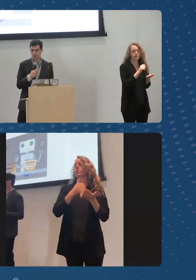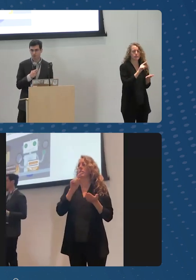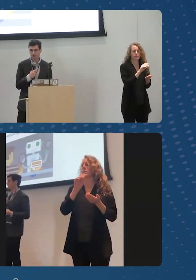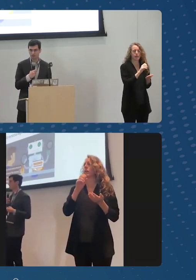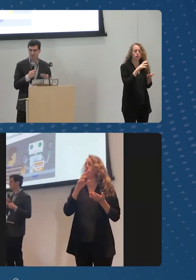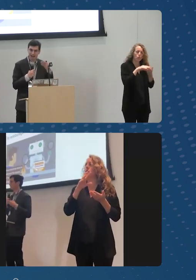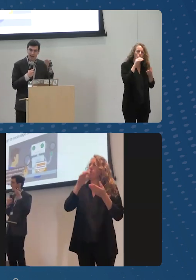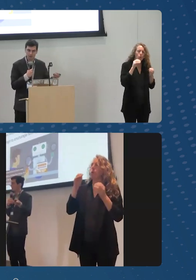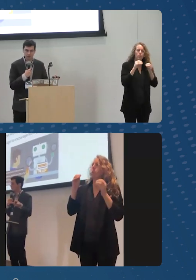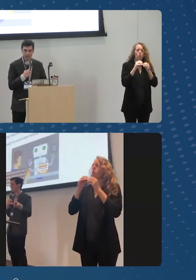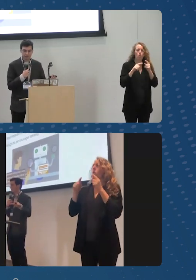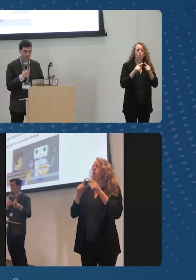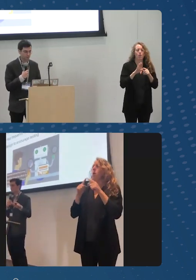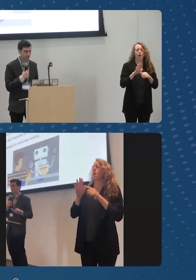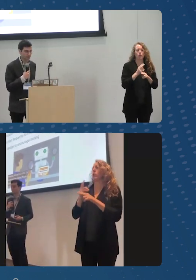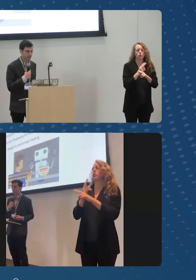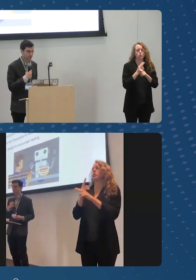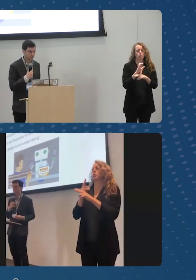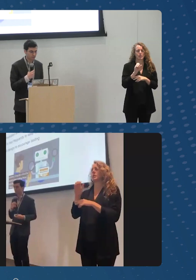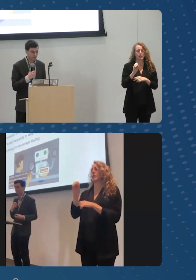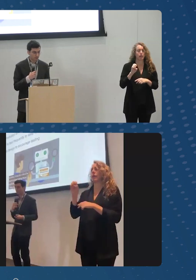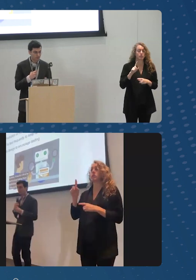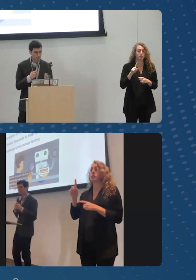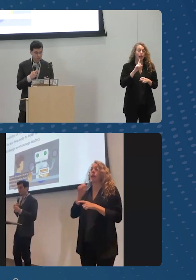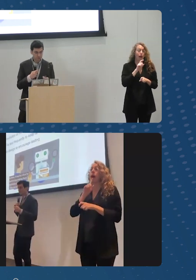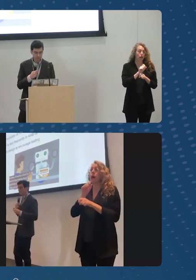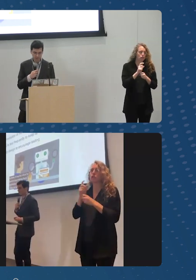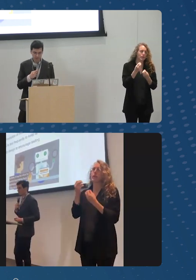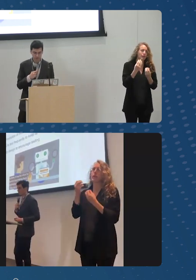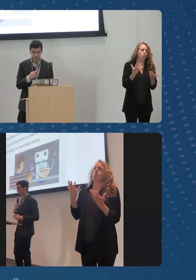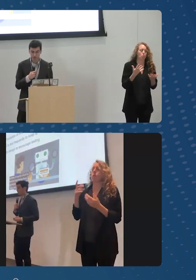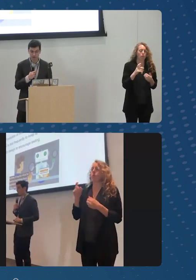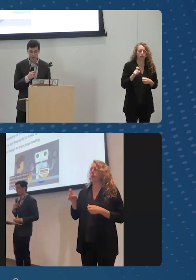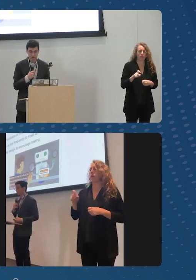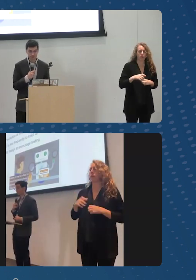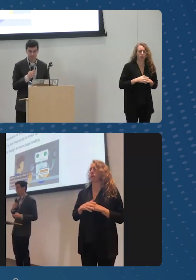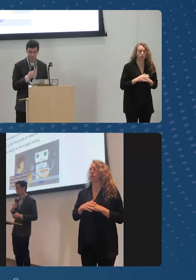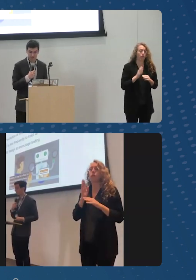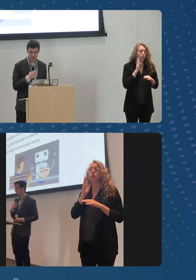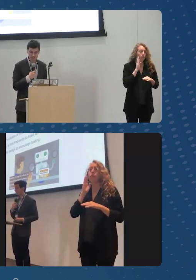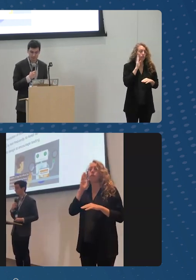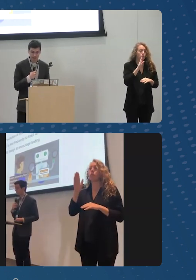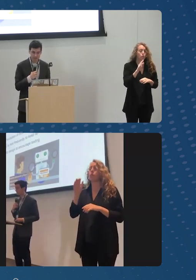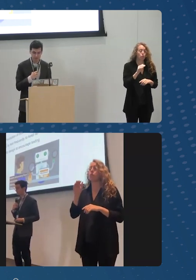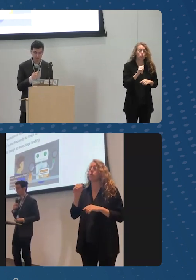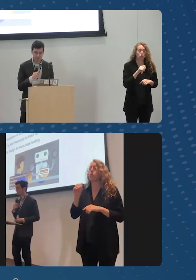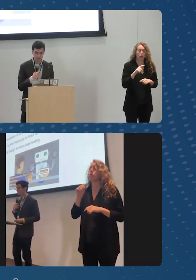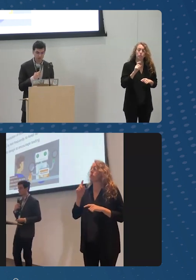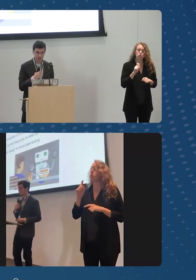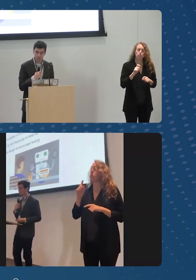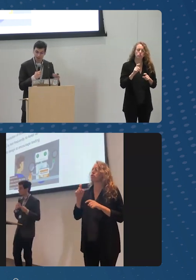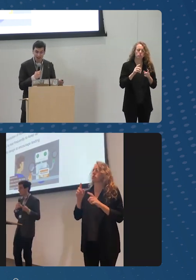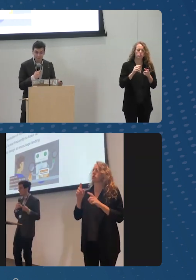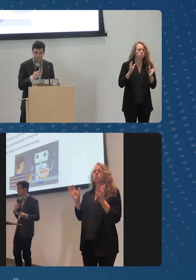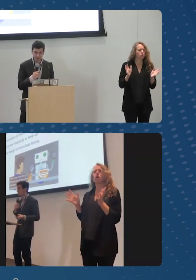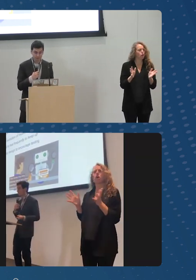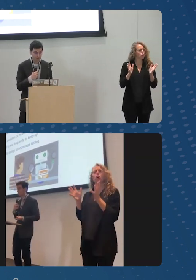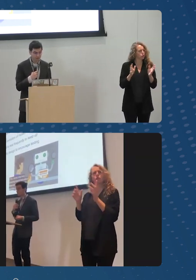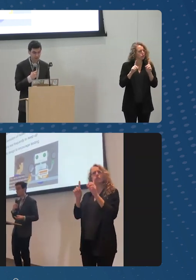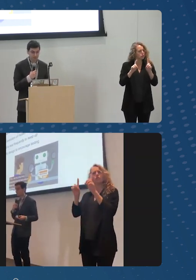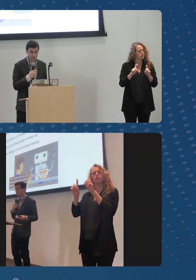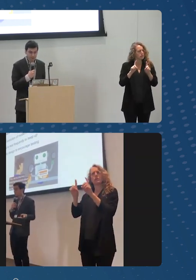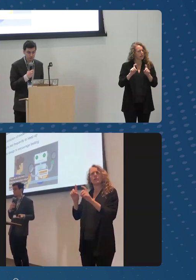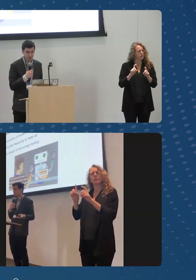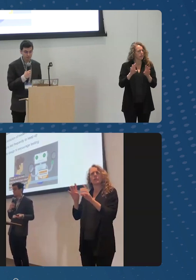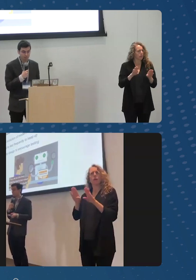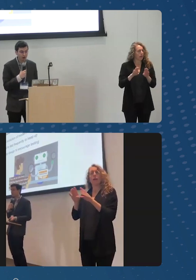about these use cases and actually give them what they need. Future applications should encourage this testing behavior, and perhaps by